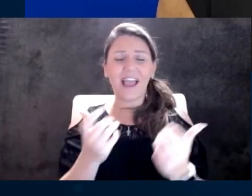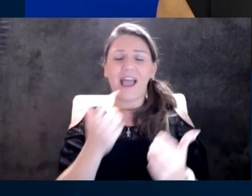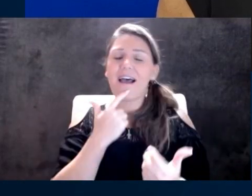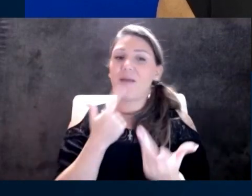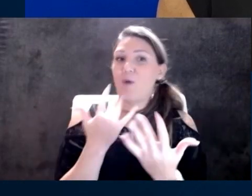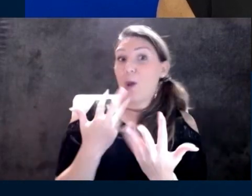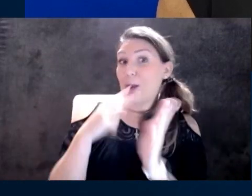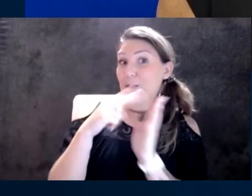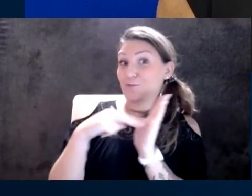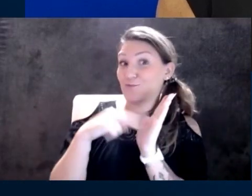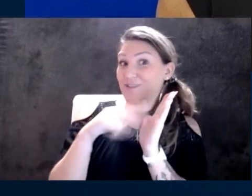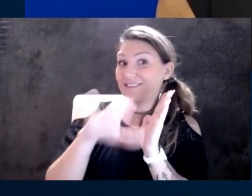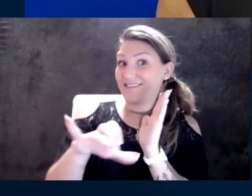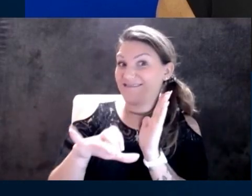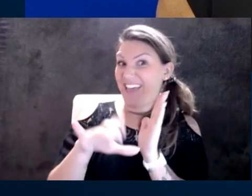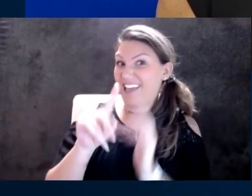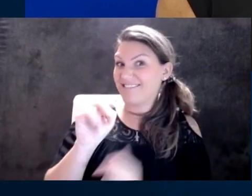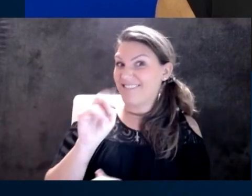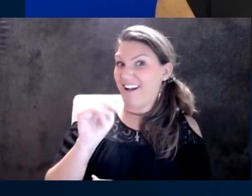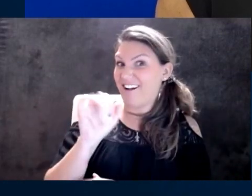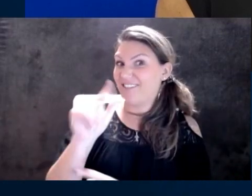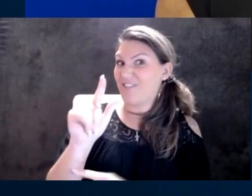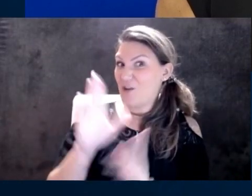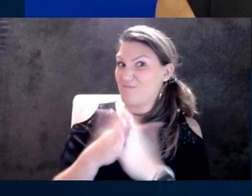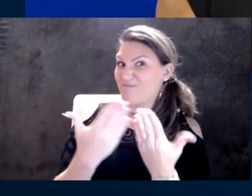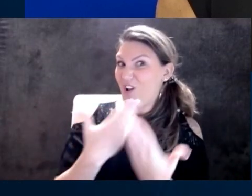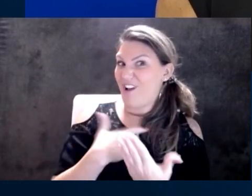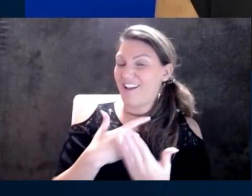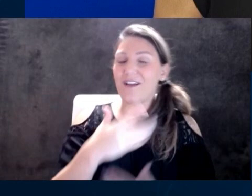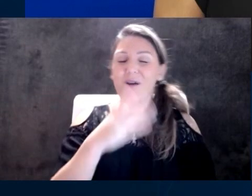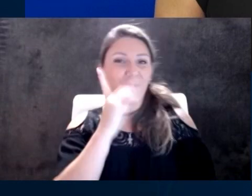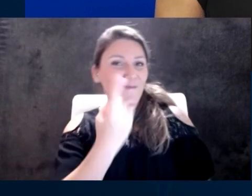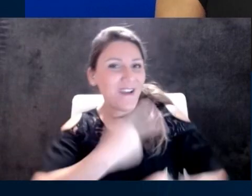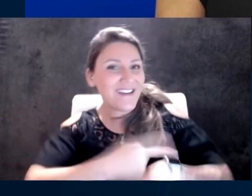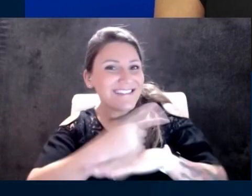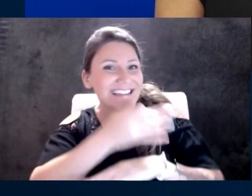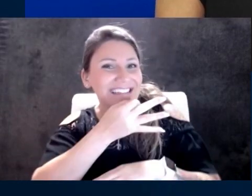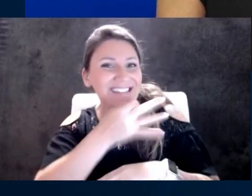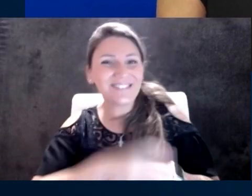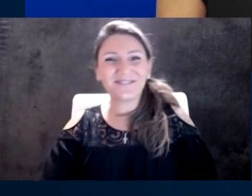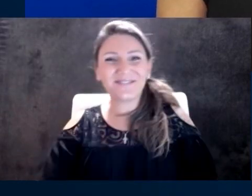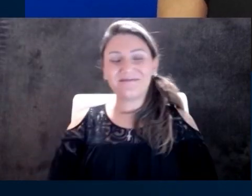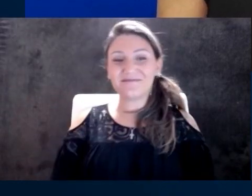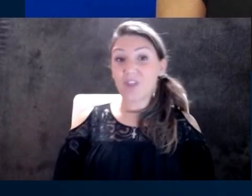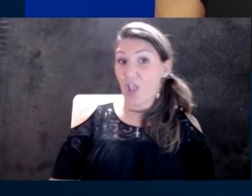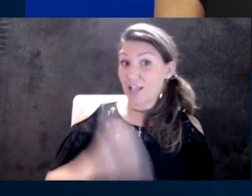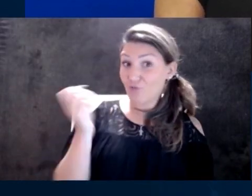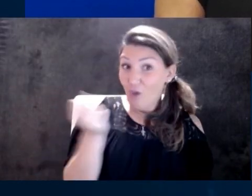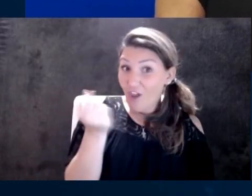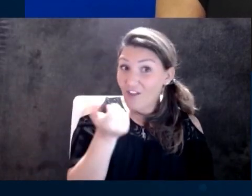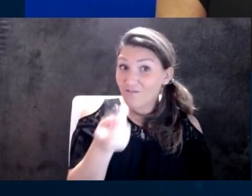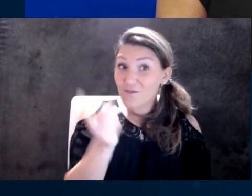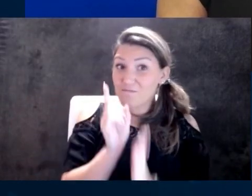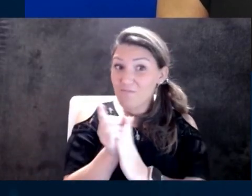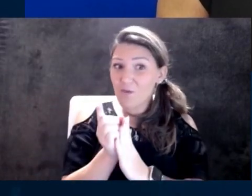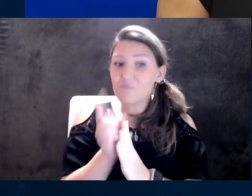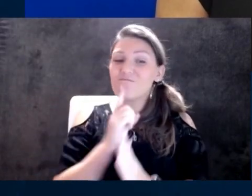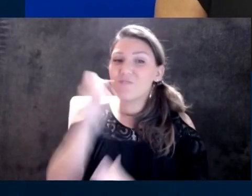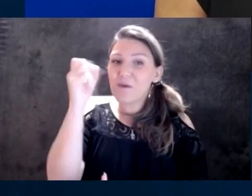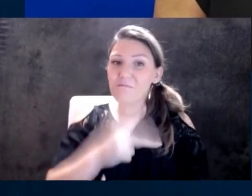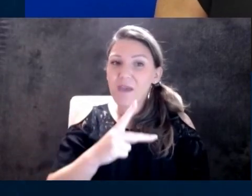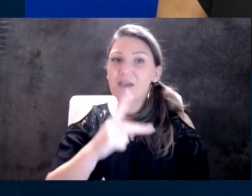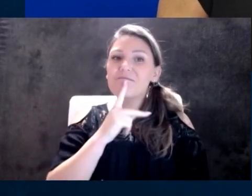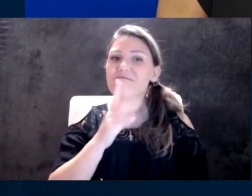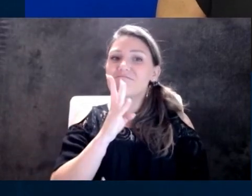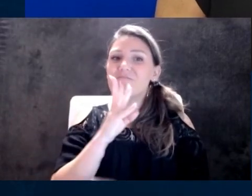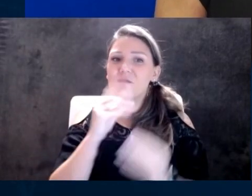novel. One day soon. One day soon. Okay. Hang tight for us just a moment. We're going to come back to you and talk more with you. But I